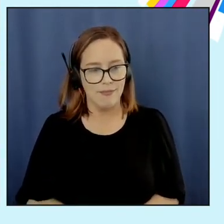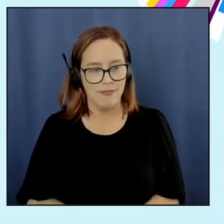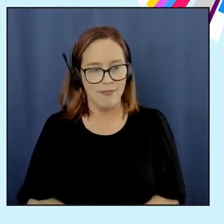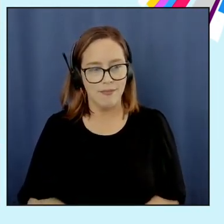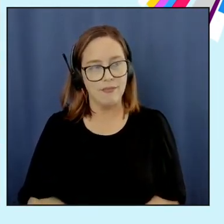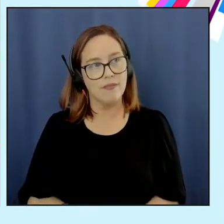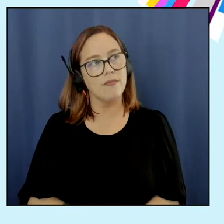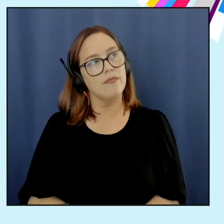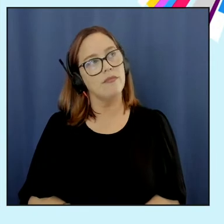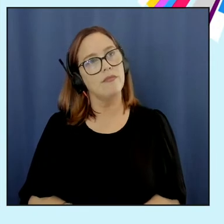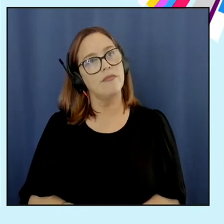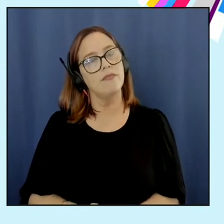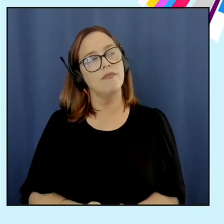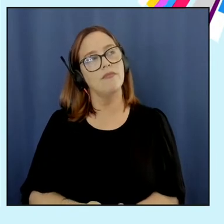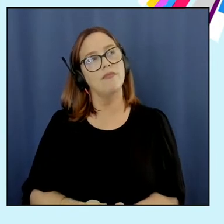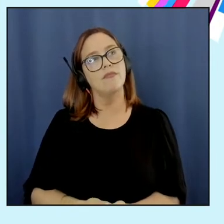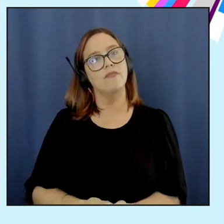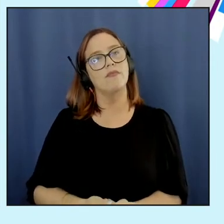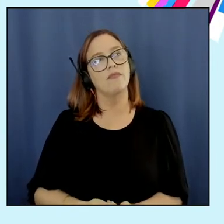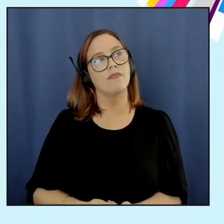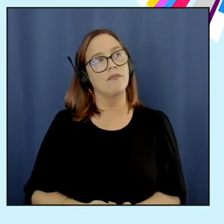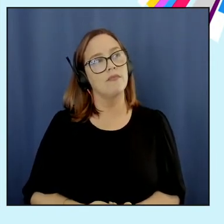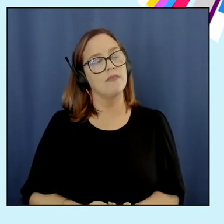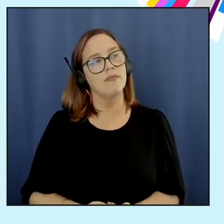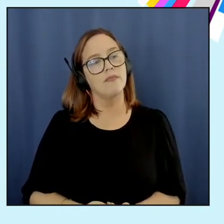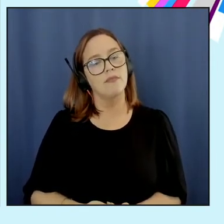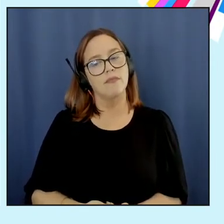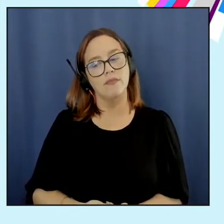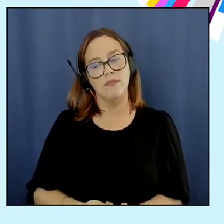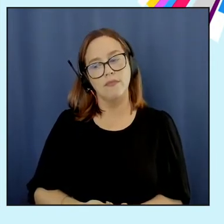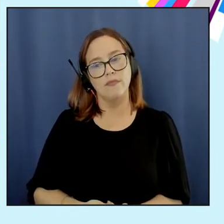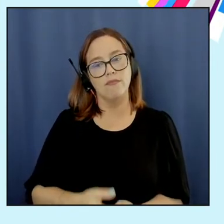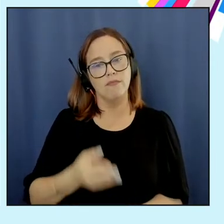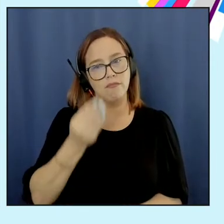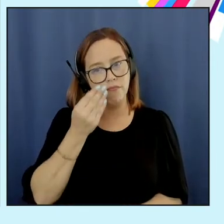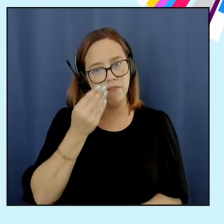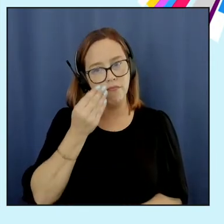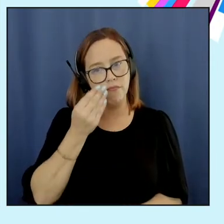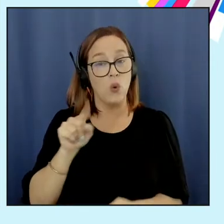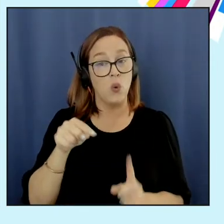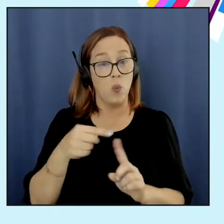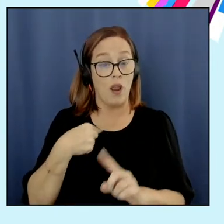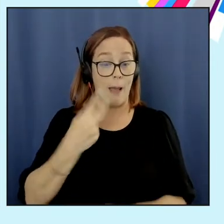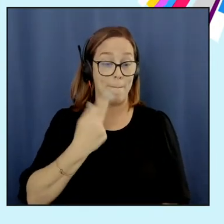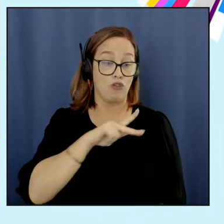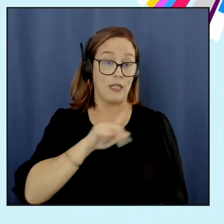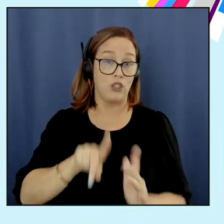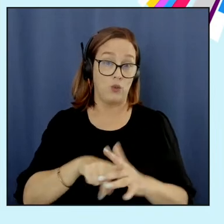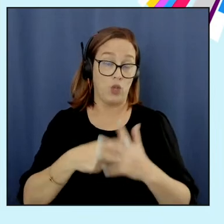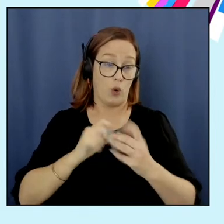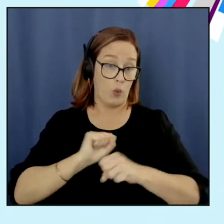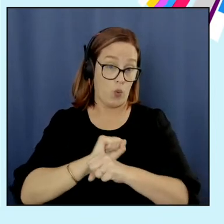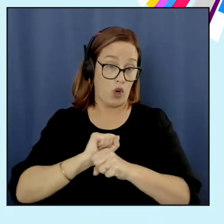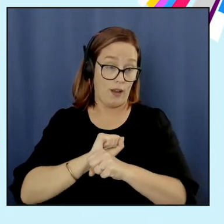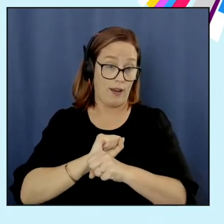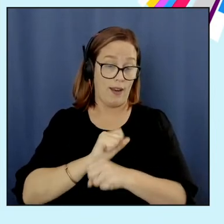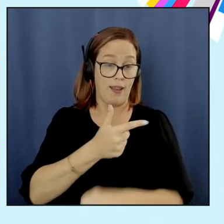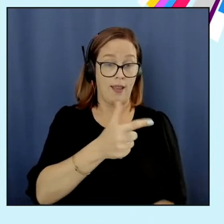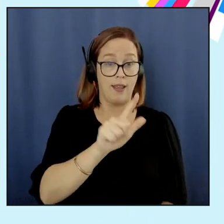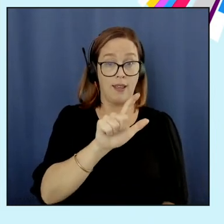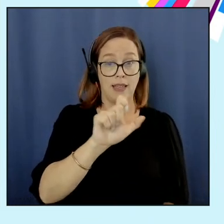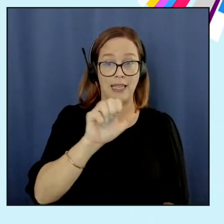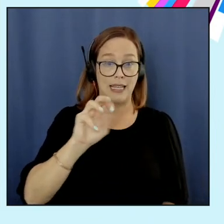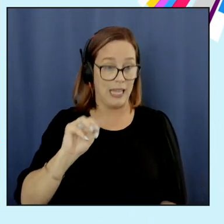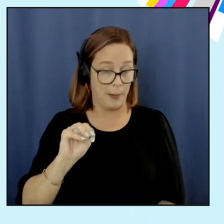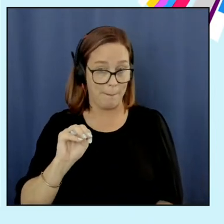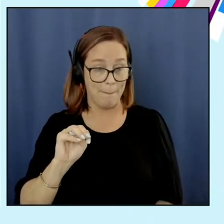here's the thing. When we started working in, when I personally started working in Gleam in LATAM, we